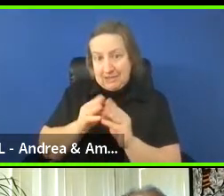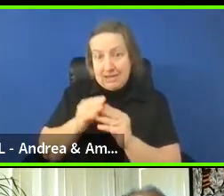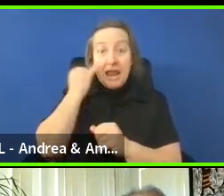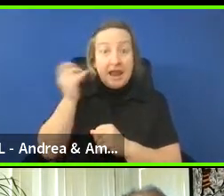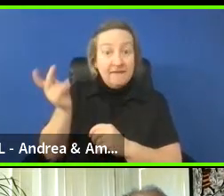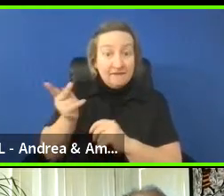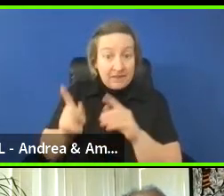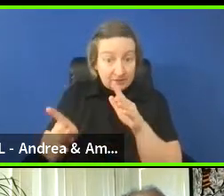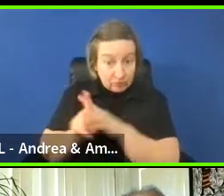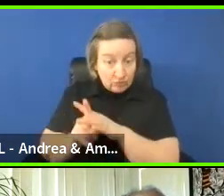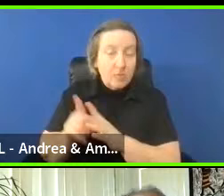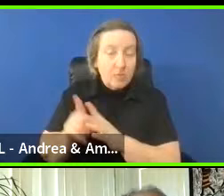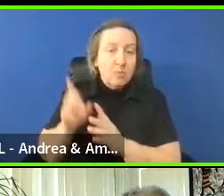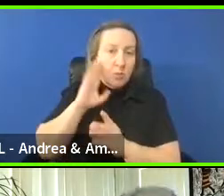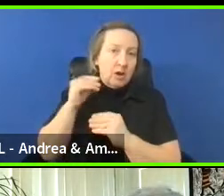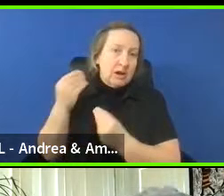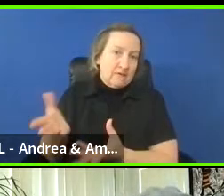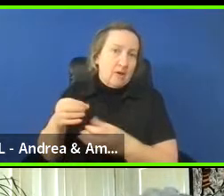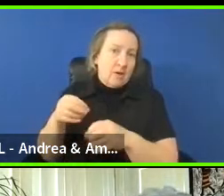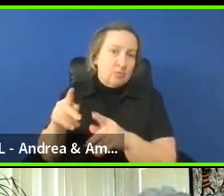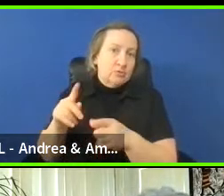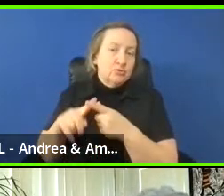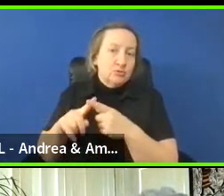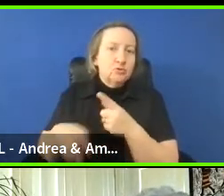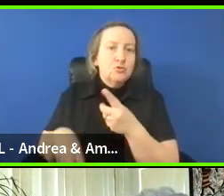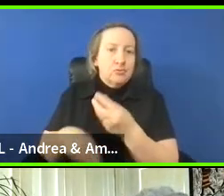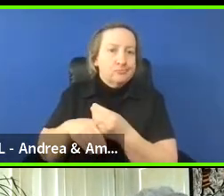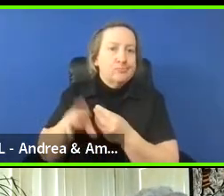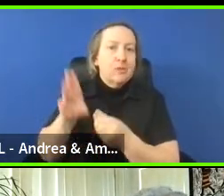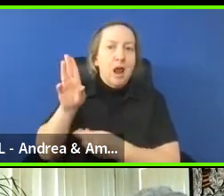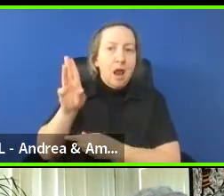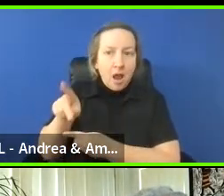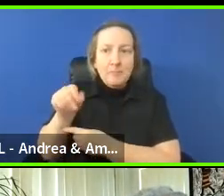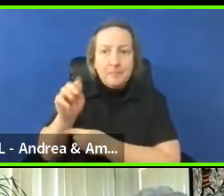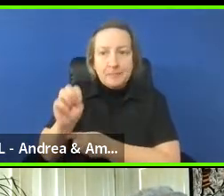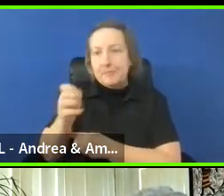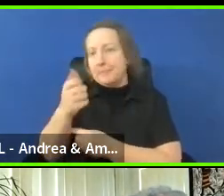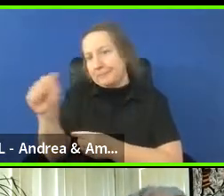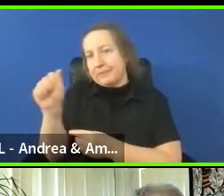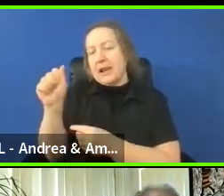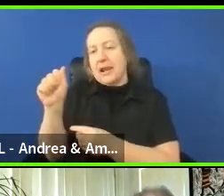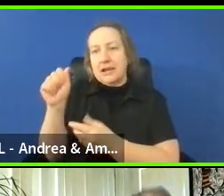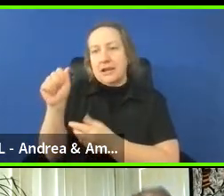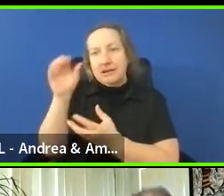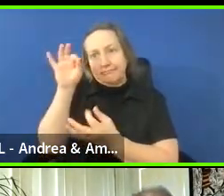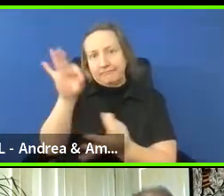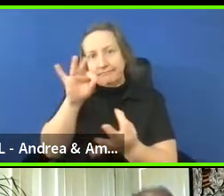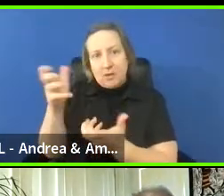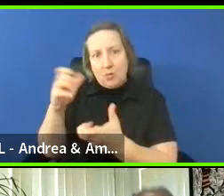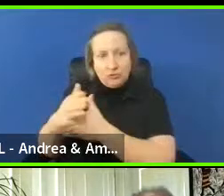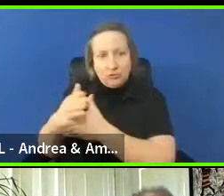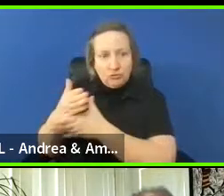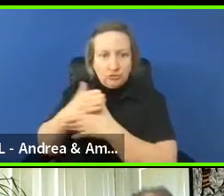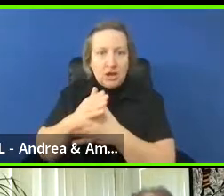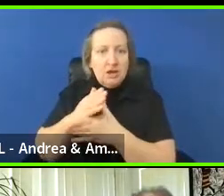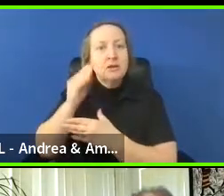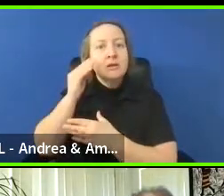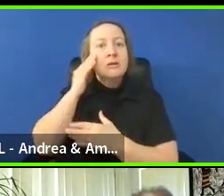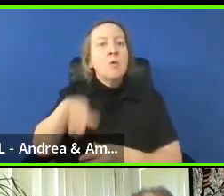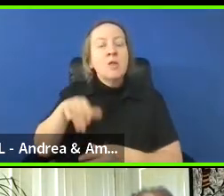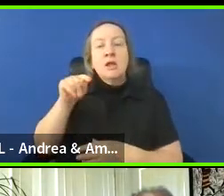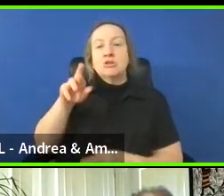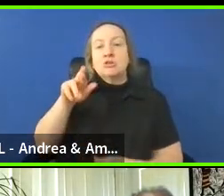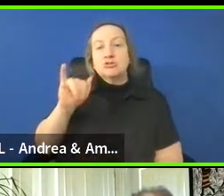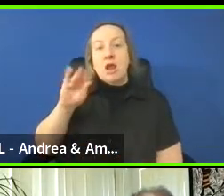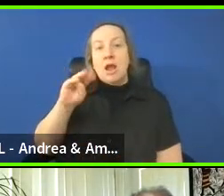join, we will give them the opportunity to provide an update or any inputs that they would like to share. And for the record, the representative from TriMet is